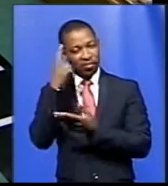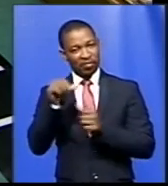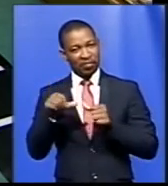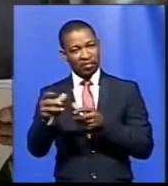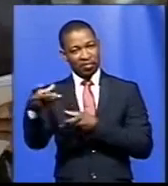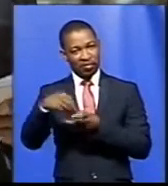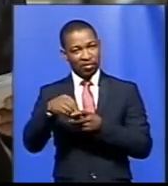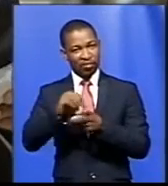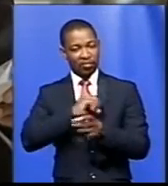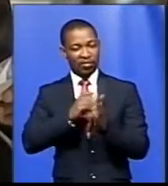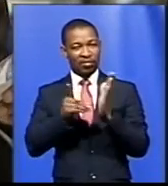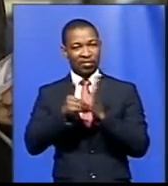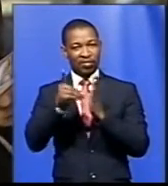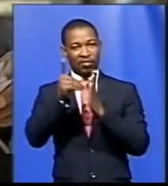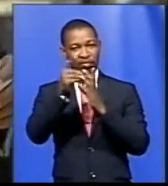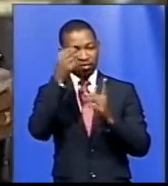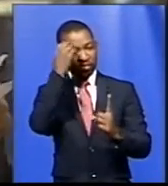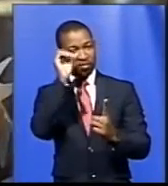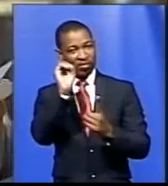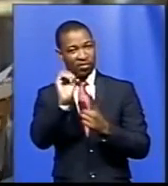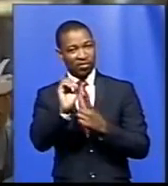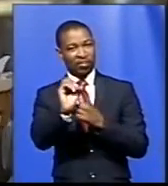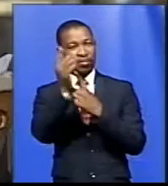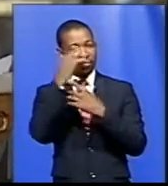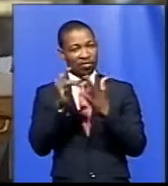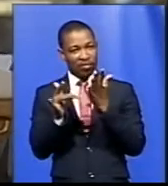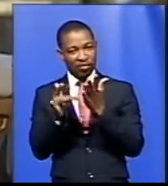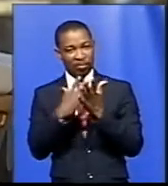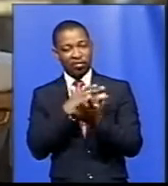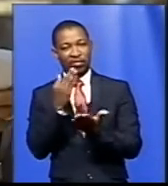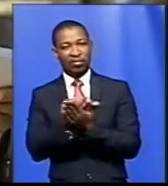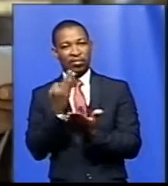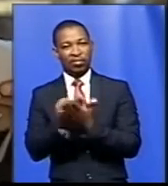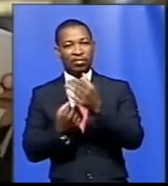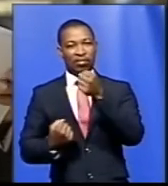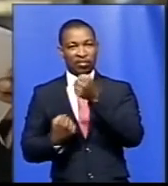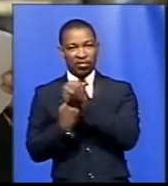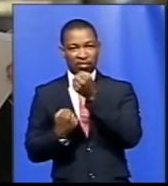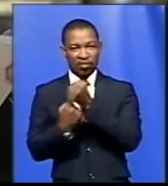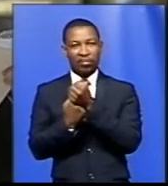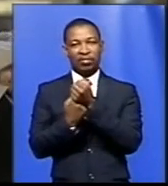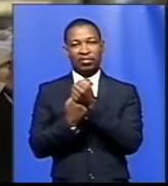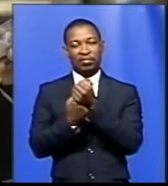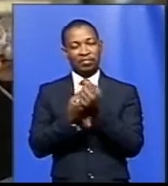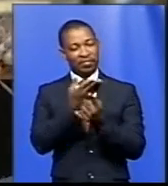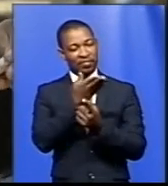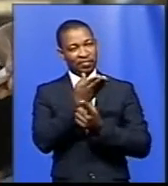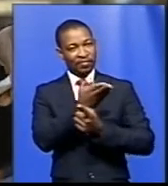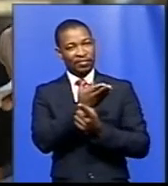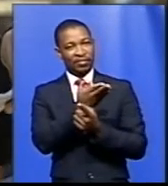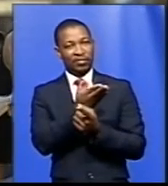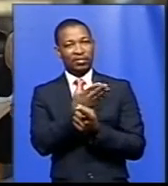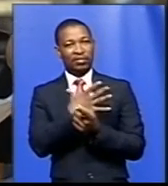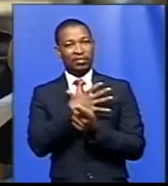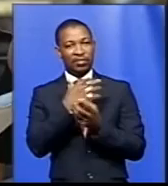contribution to our development agenda through their technical and financial support. Madam Speaker, I